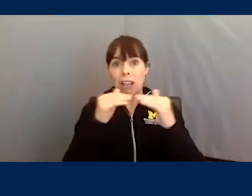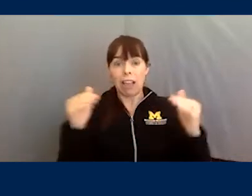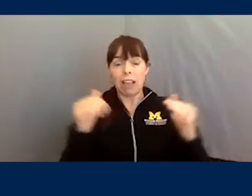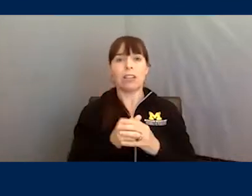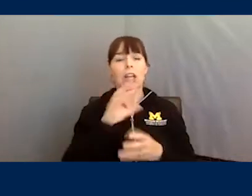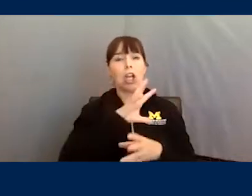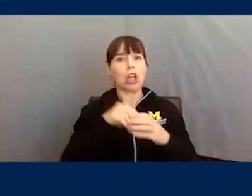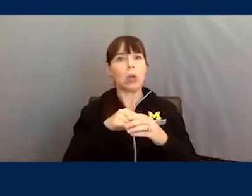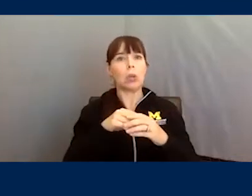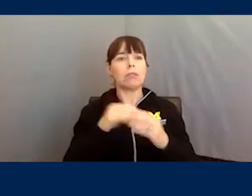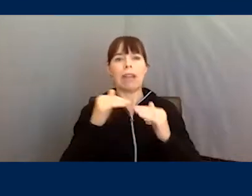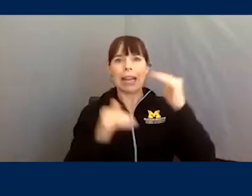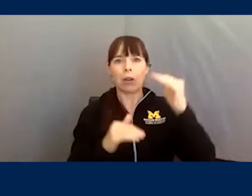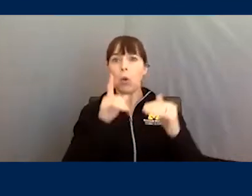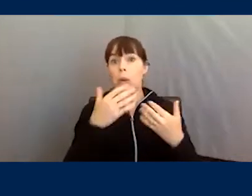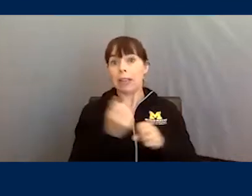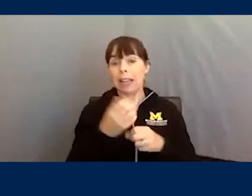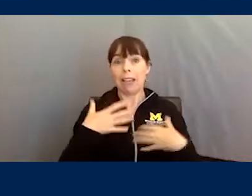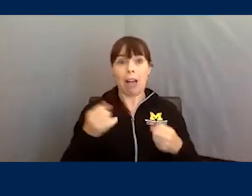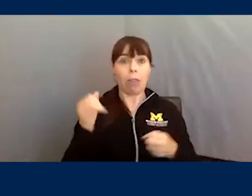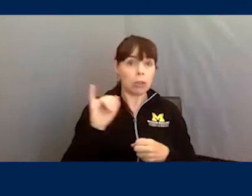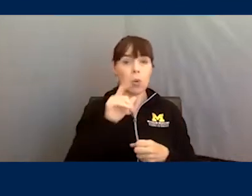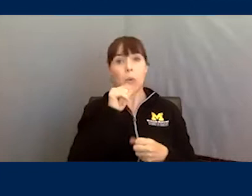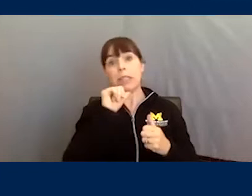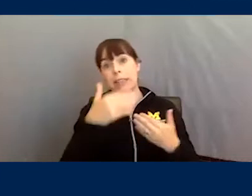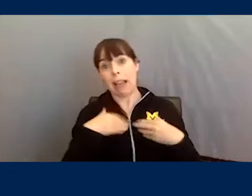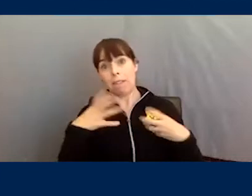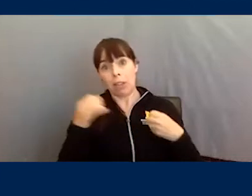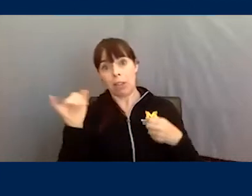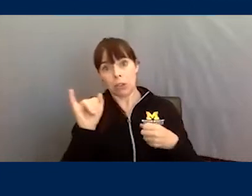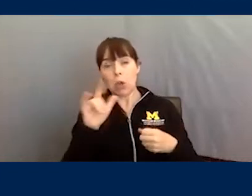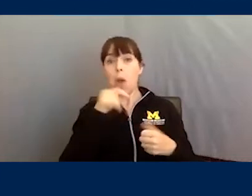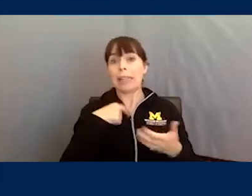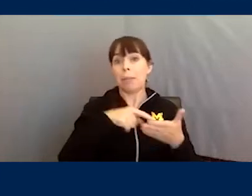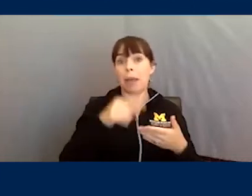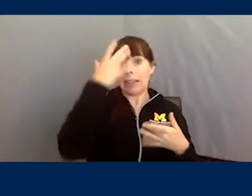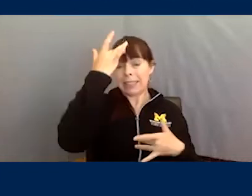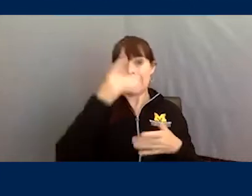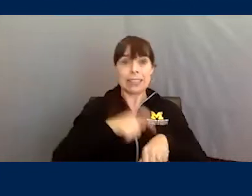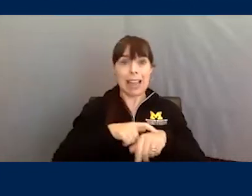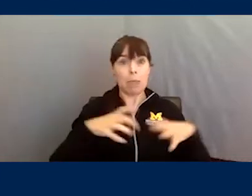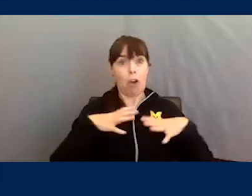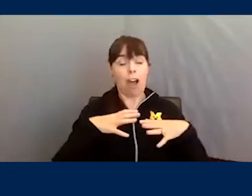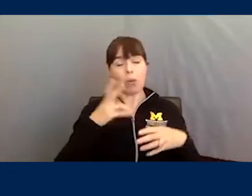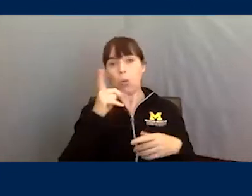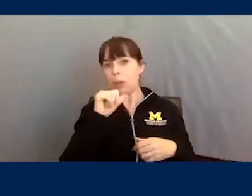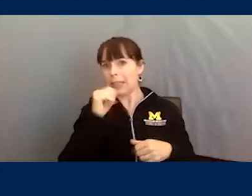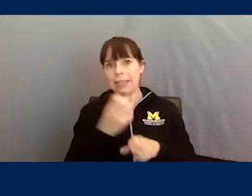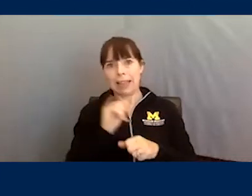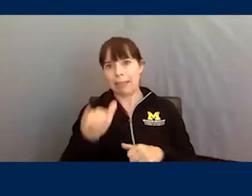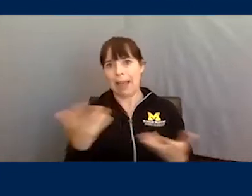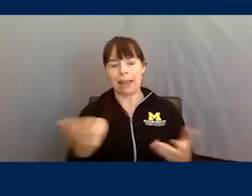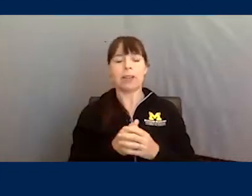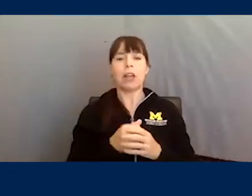inequities in who has health insurance and who doesn't in this country, who has paid sick leave and who doesn't in this country.